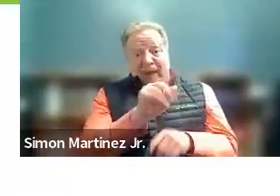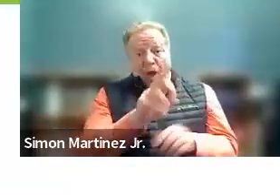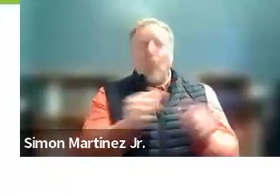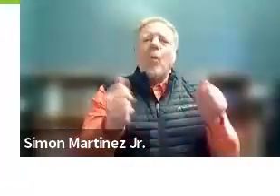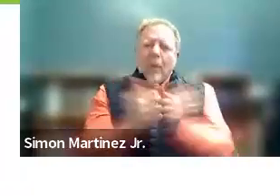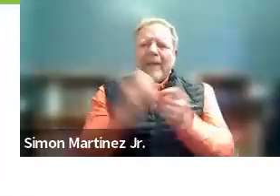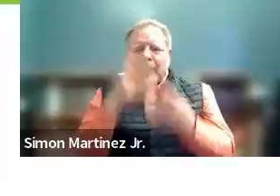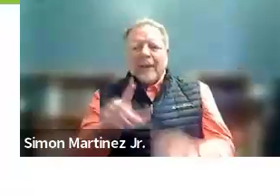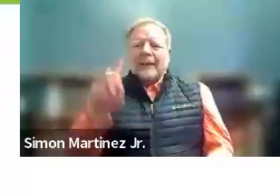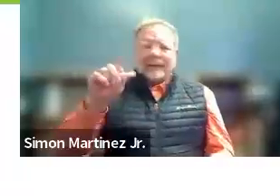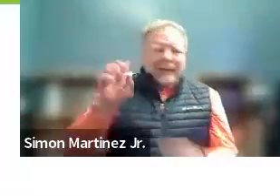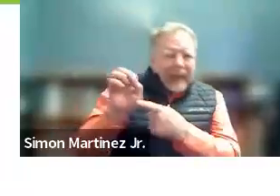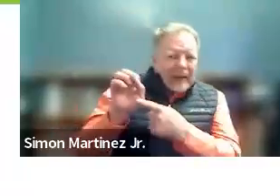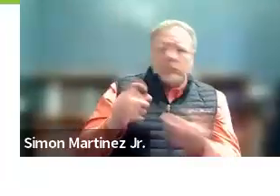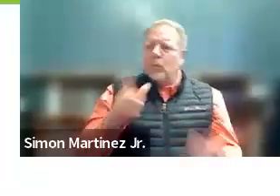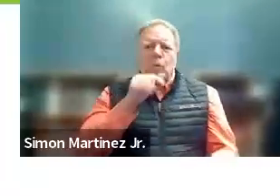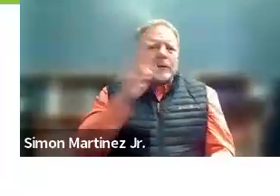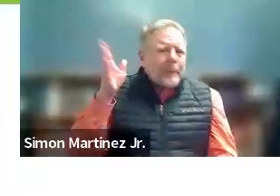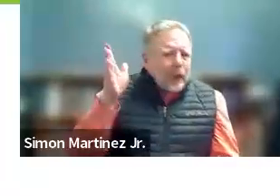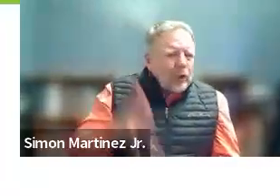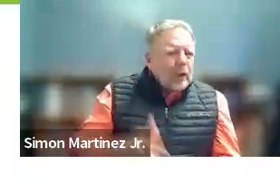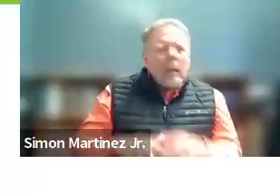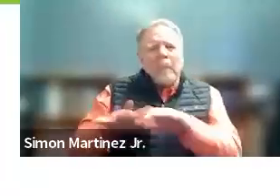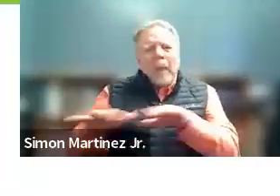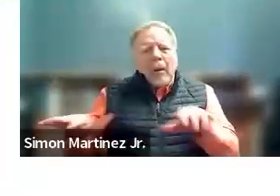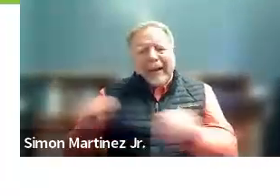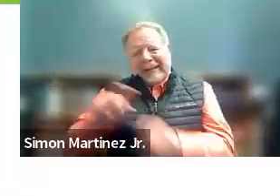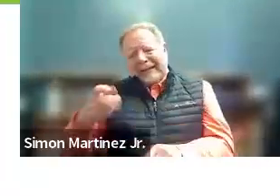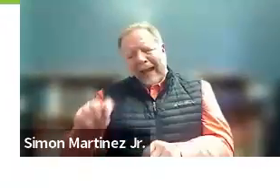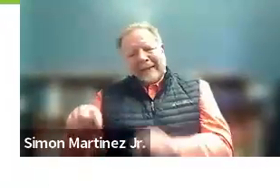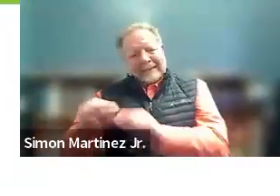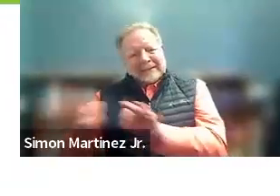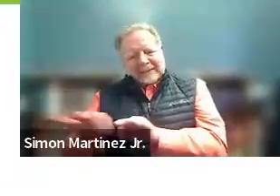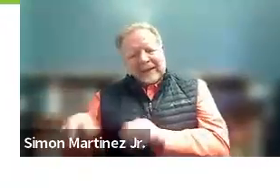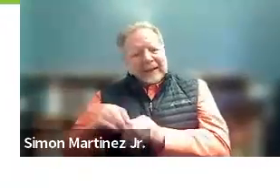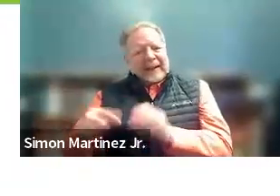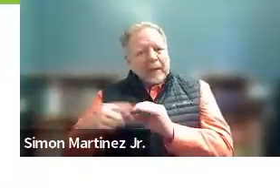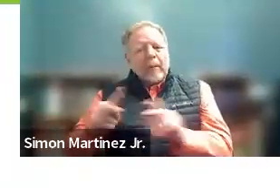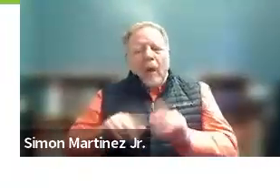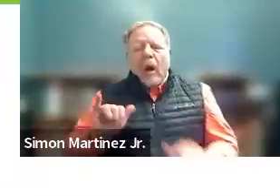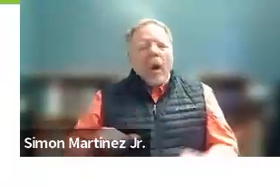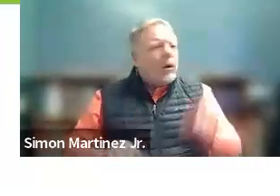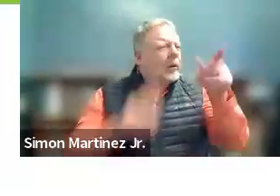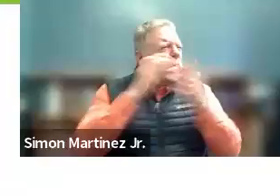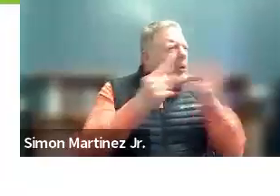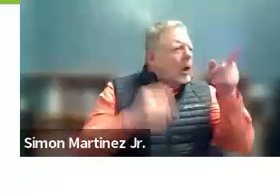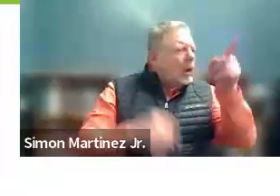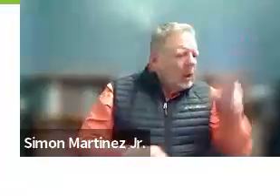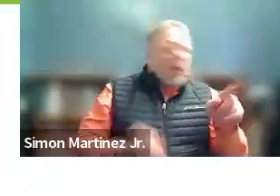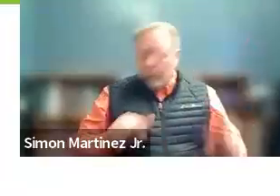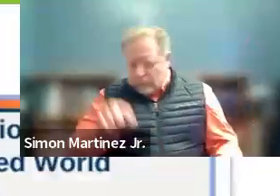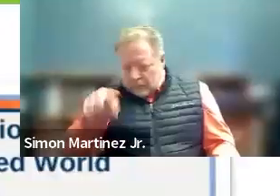like the date and who's the speaker and blah blah blah in text on the email as well, because then people have an alternative way to see